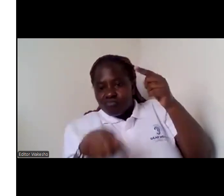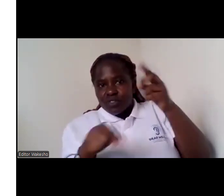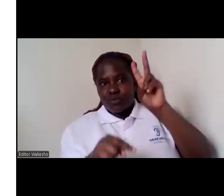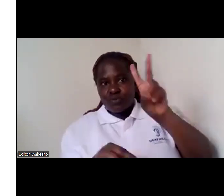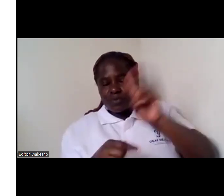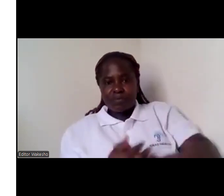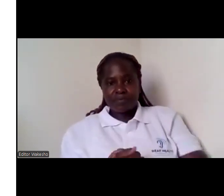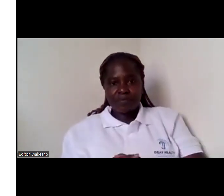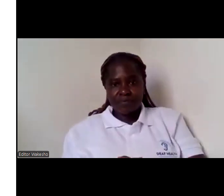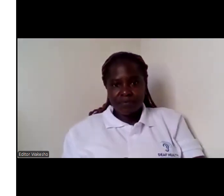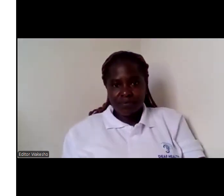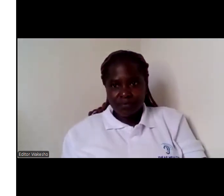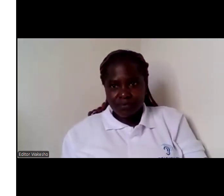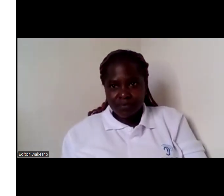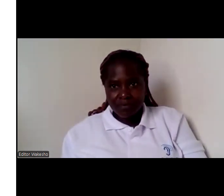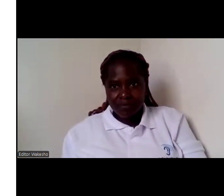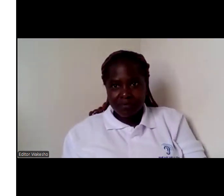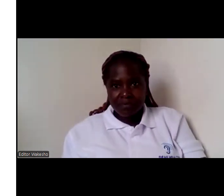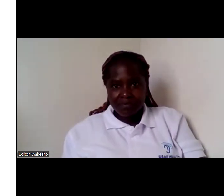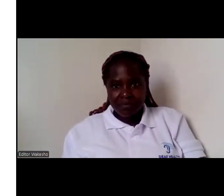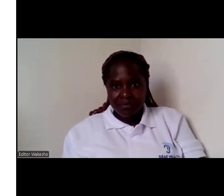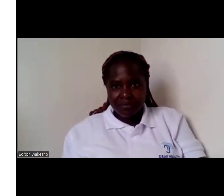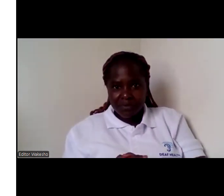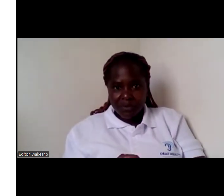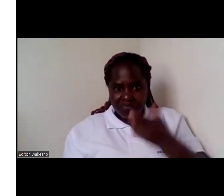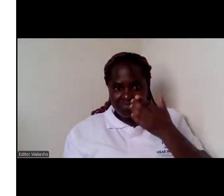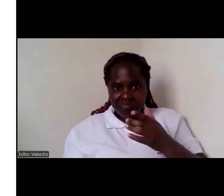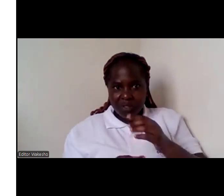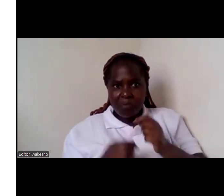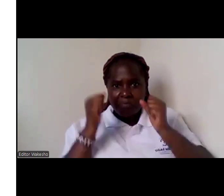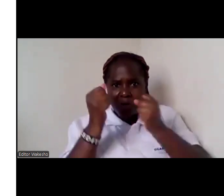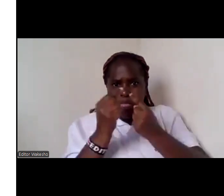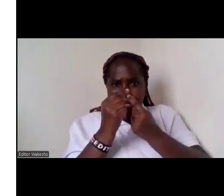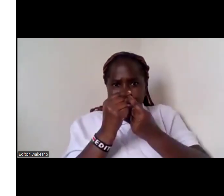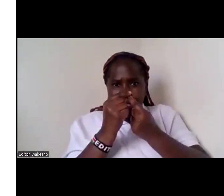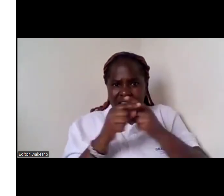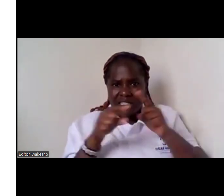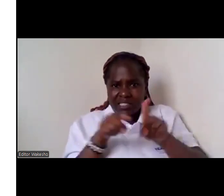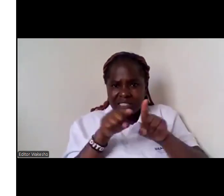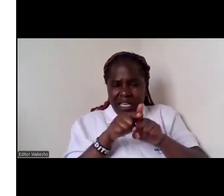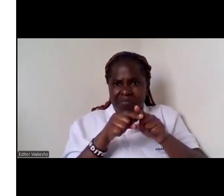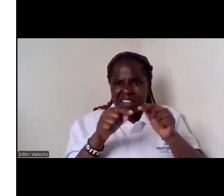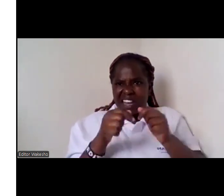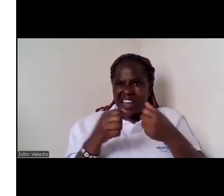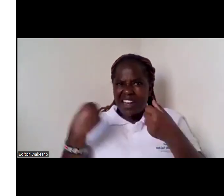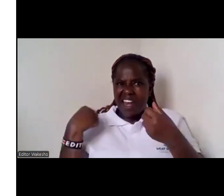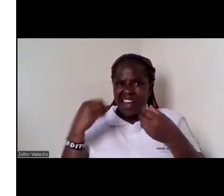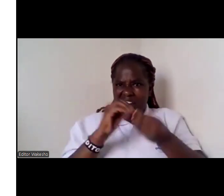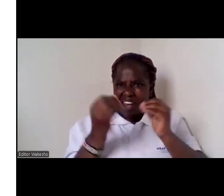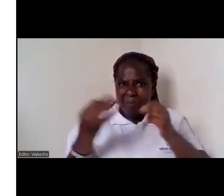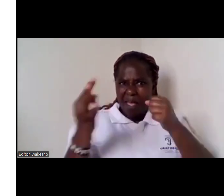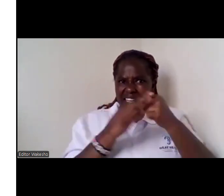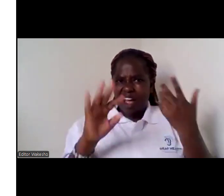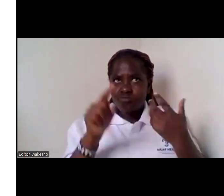The ring is squeezed and made into almost into the shape of a number 8. This is what is